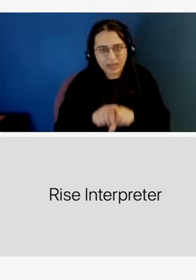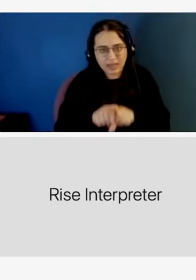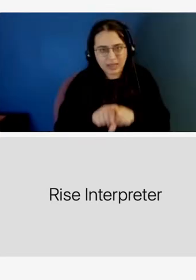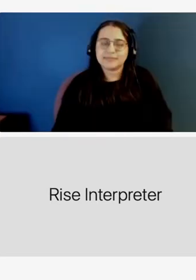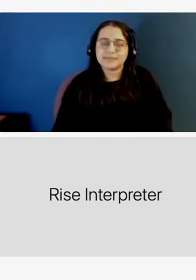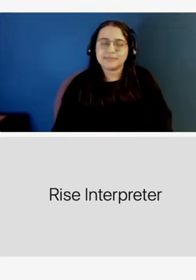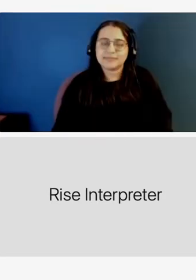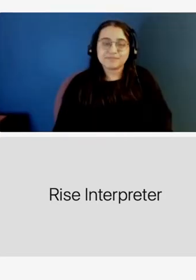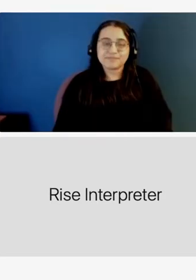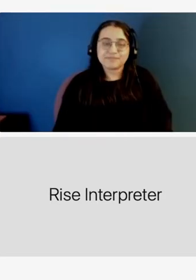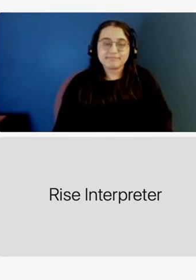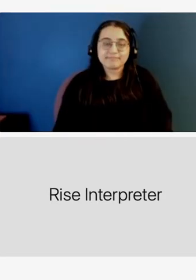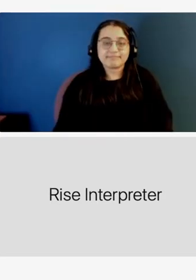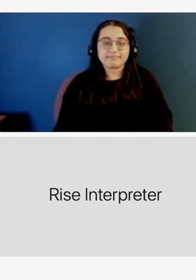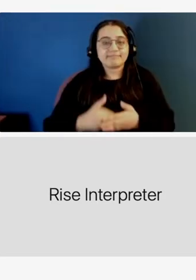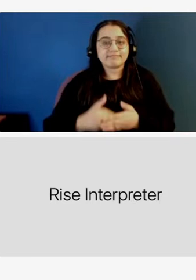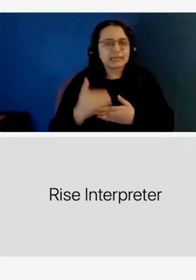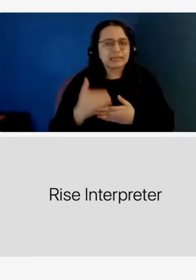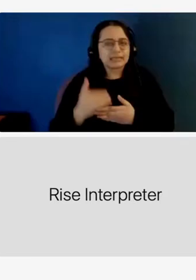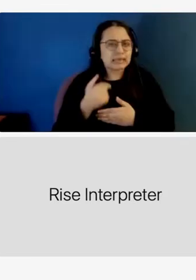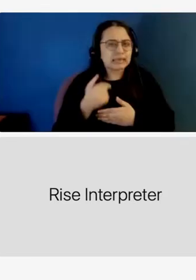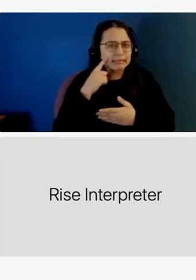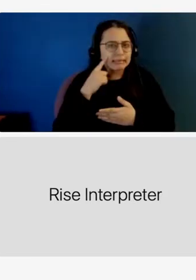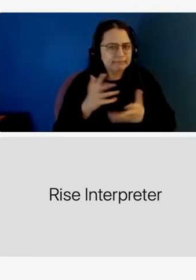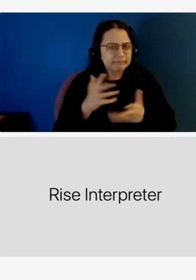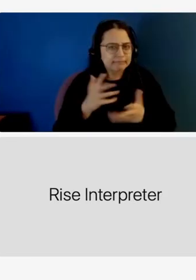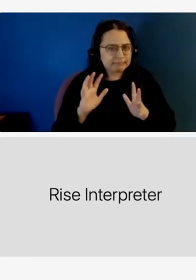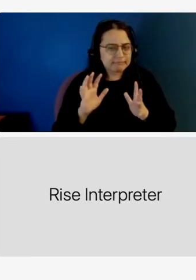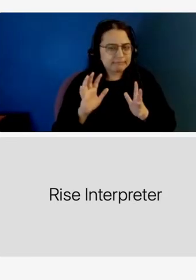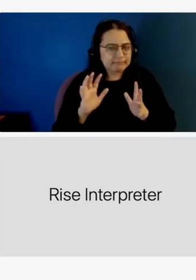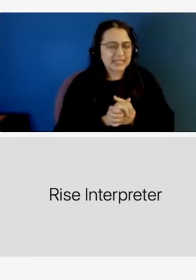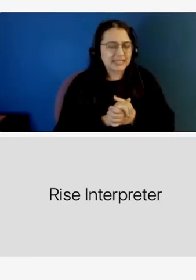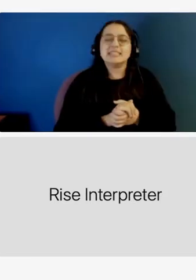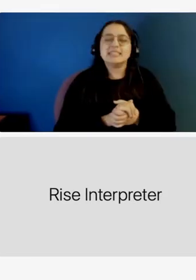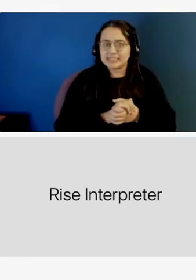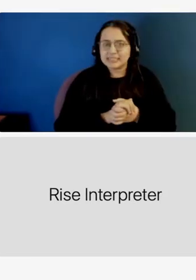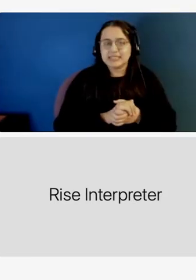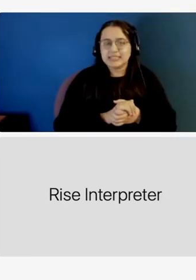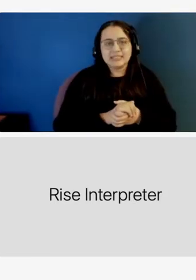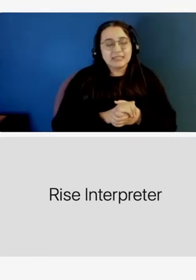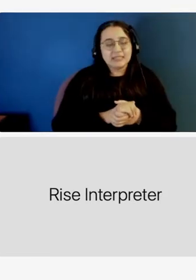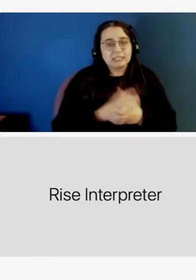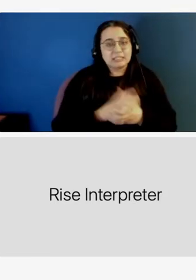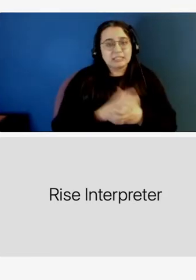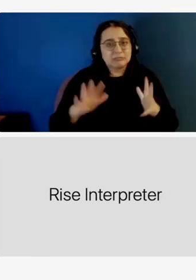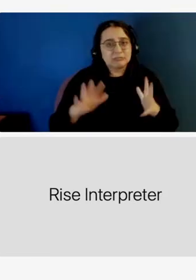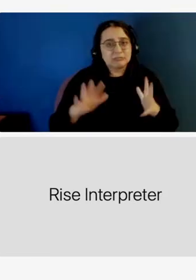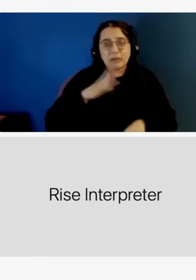please. I think that concludes my update. So open up for any questions.